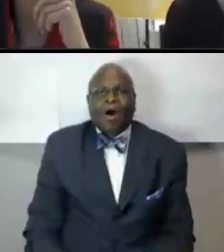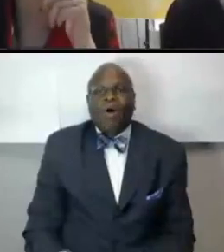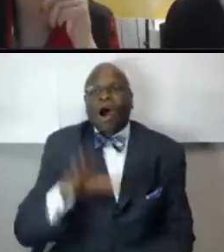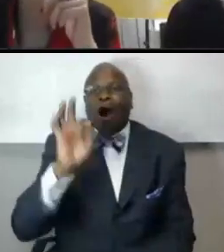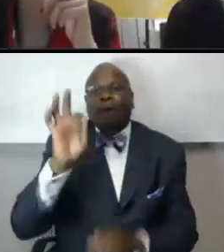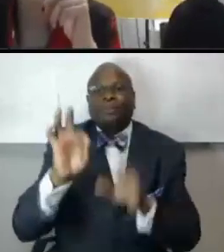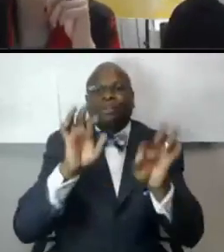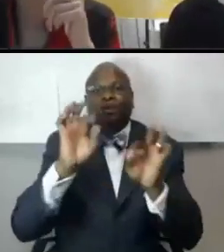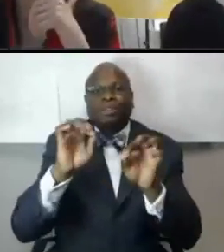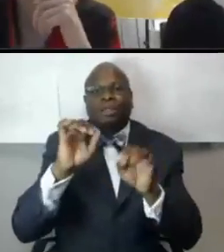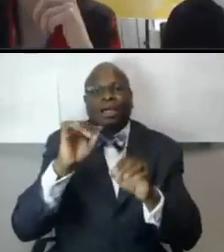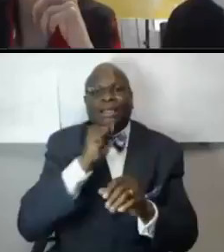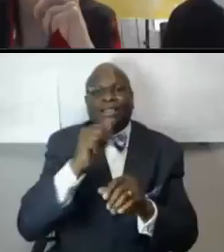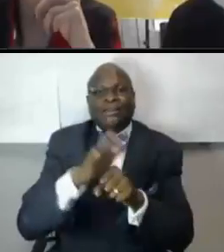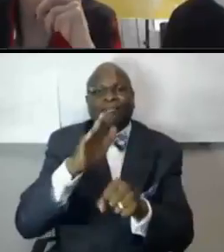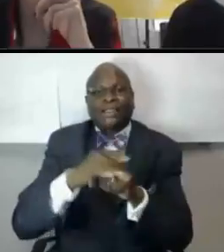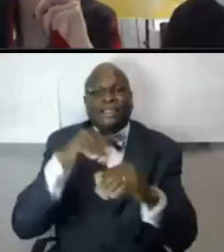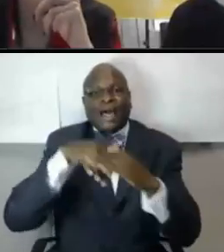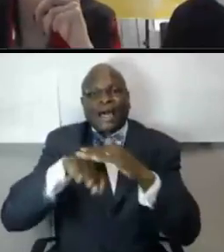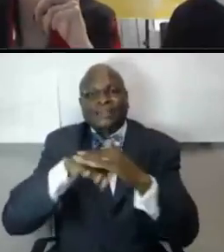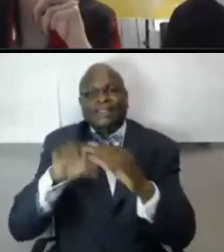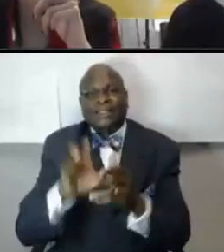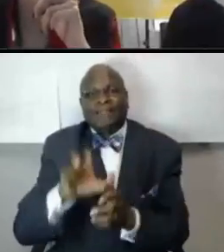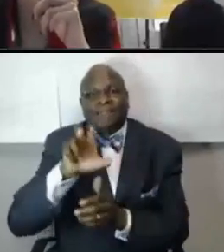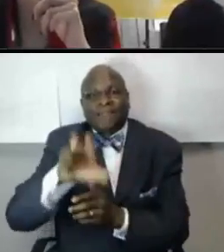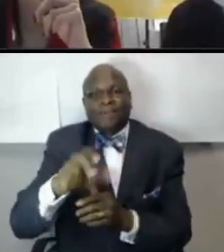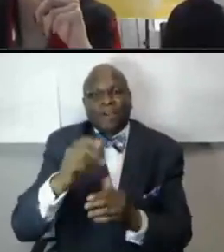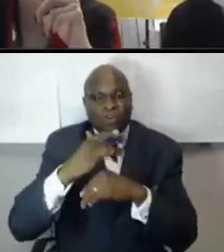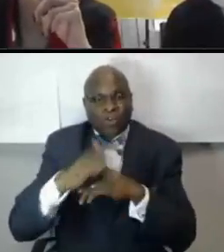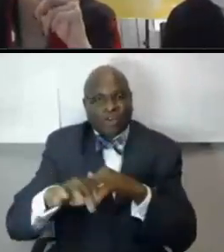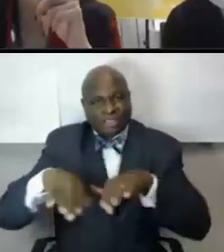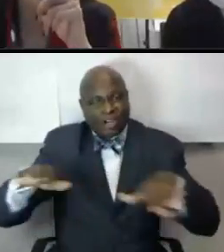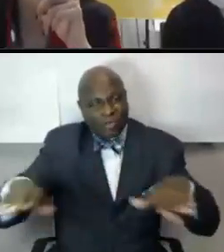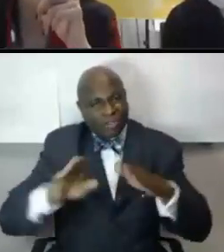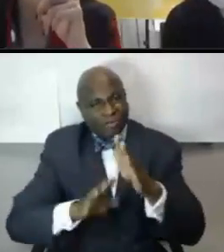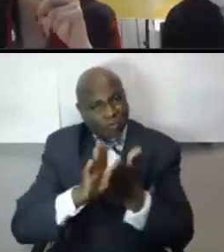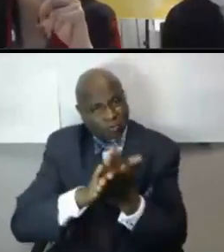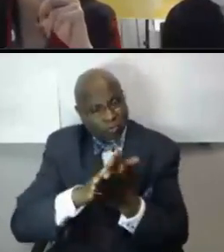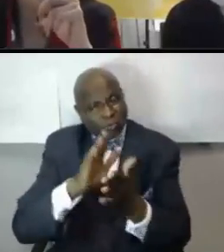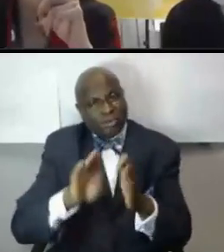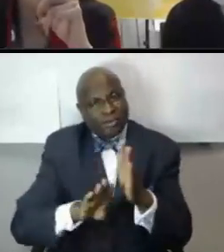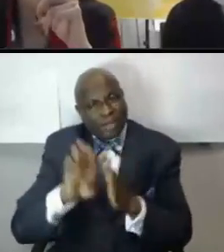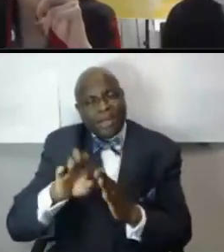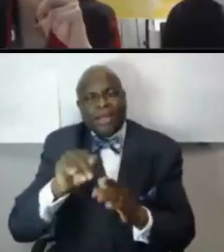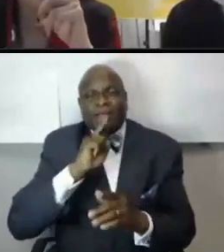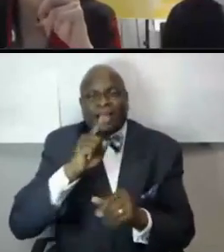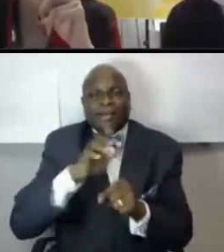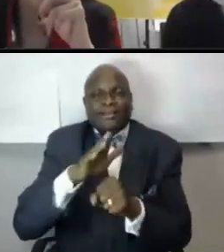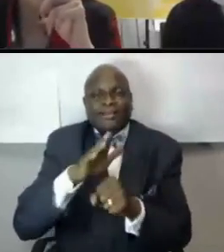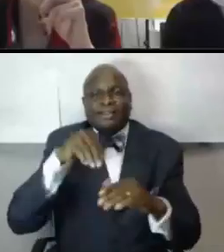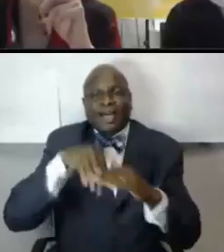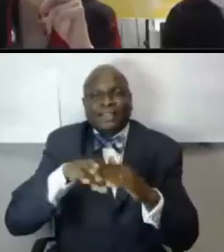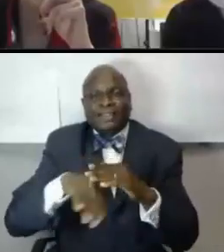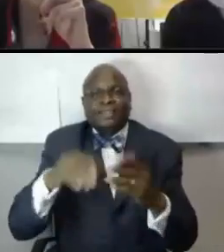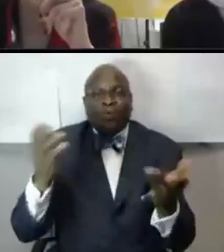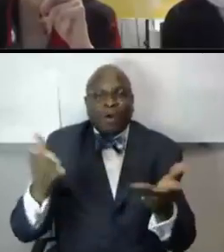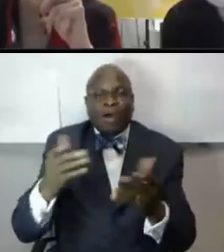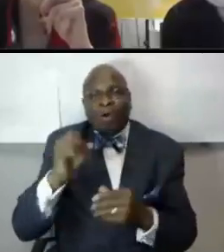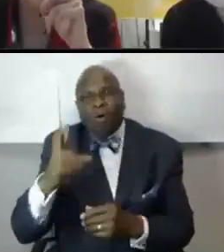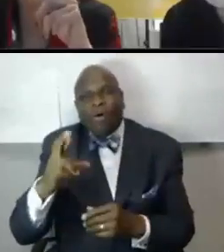yes. Insufficient access to investment in early child development. meaning insufficient access to